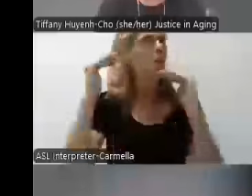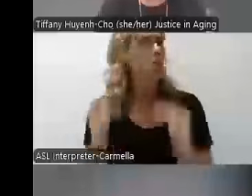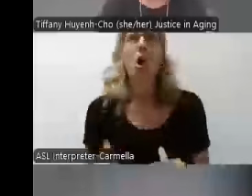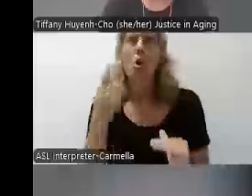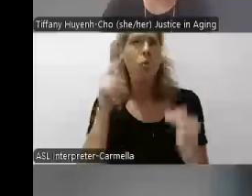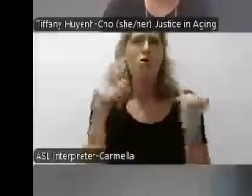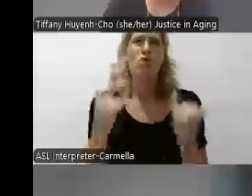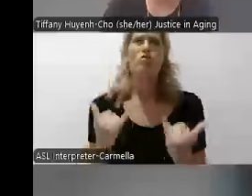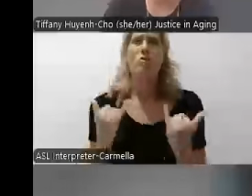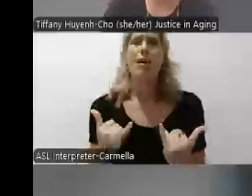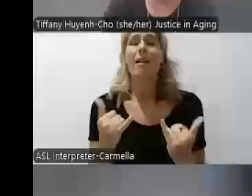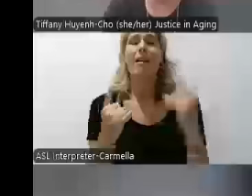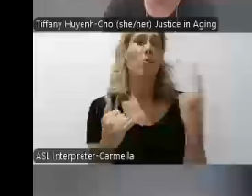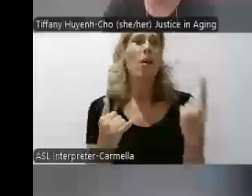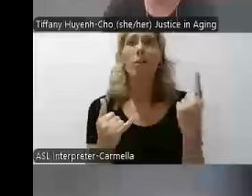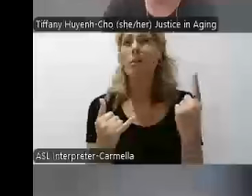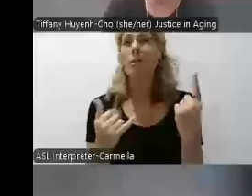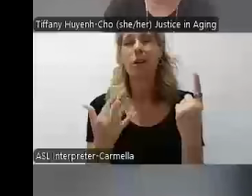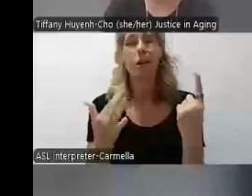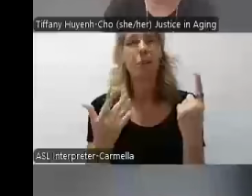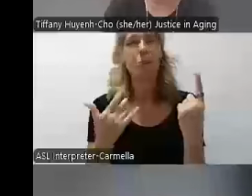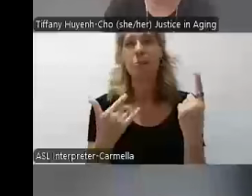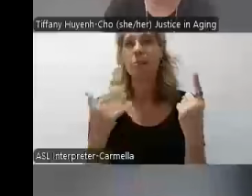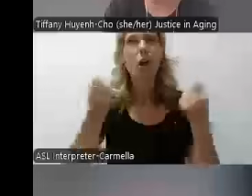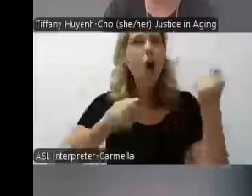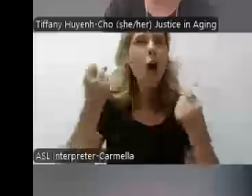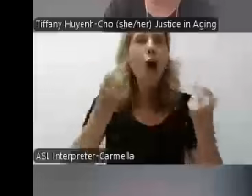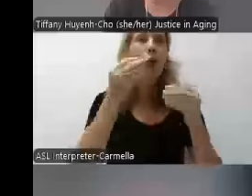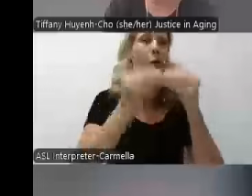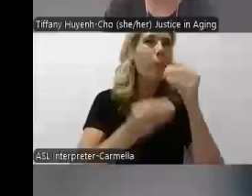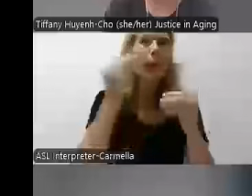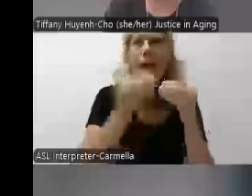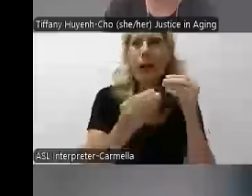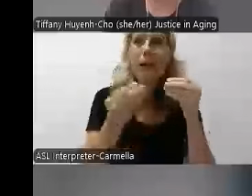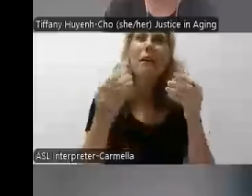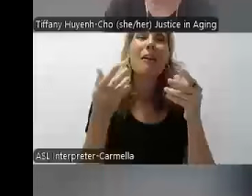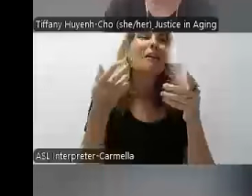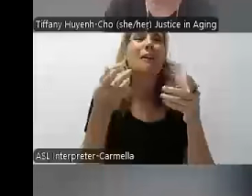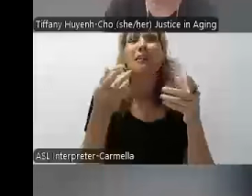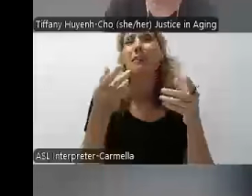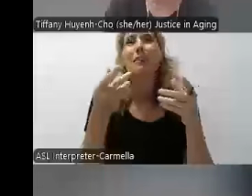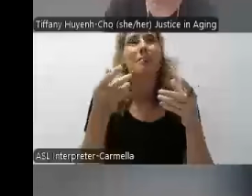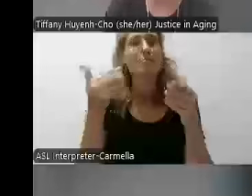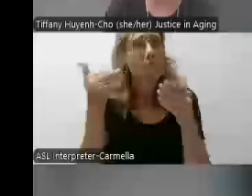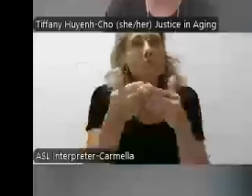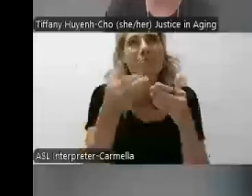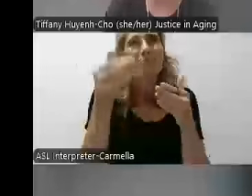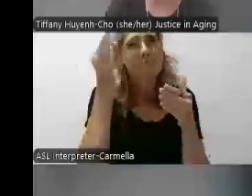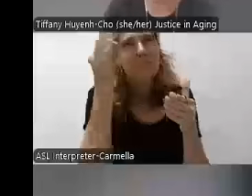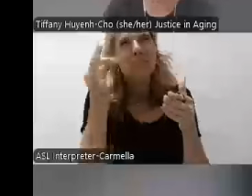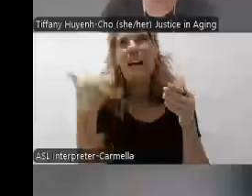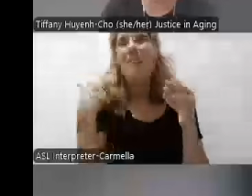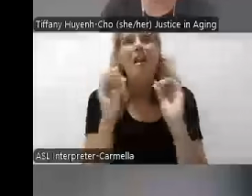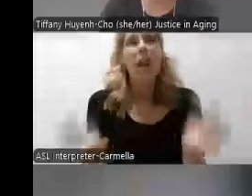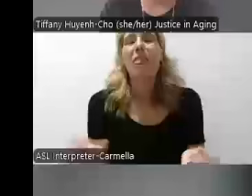It's, one car repair away from having absolutely nothing, or dozens of